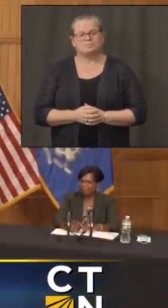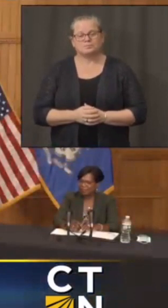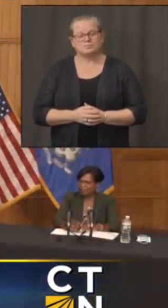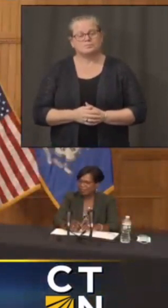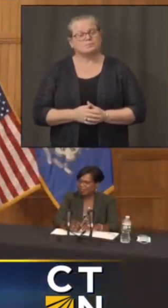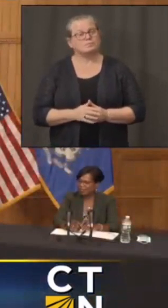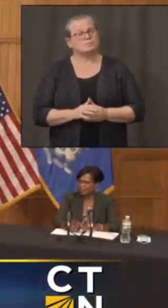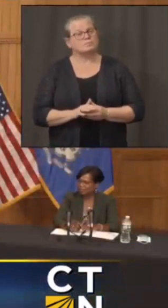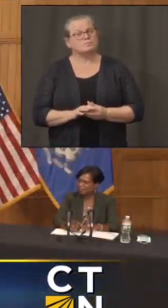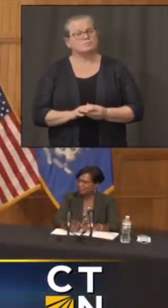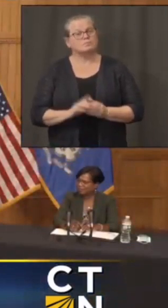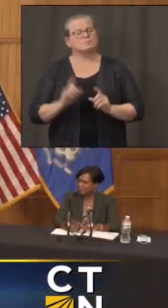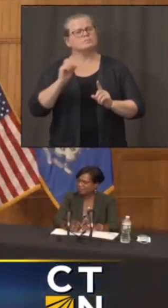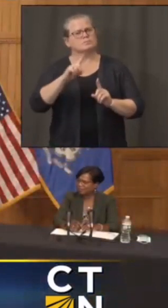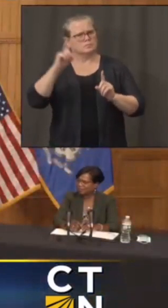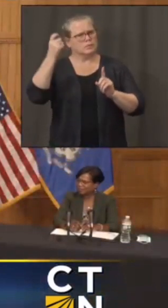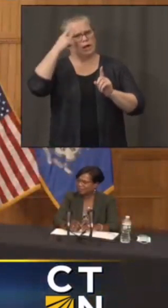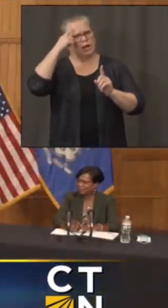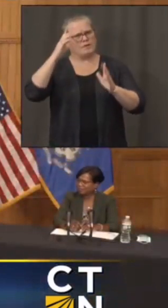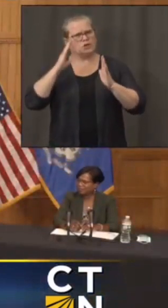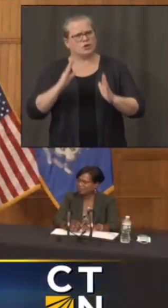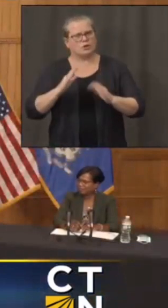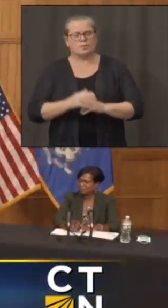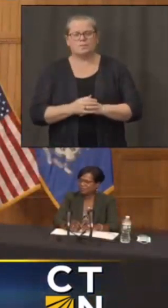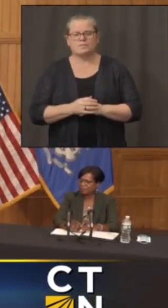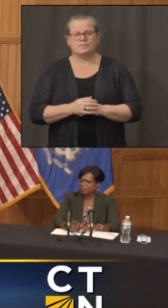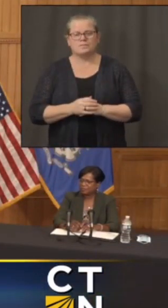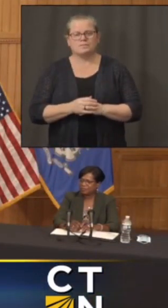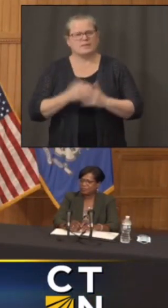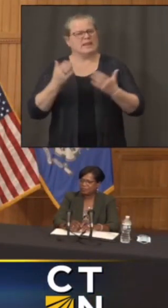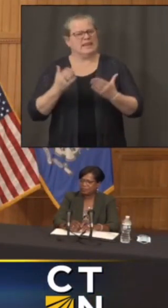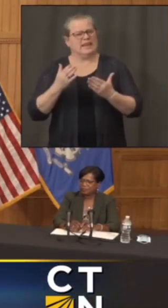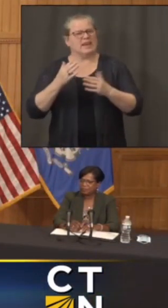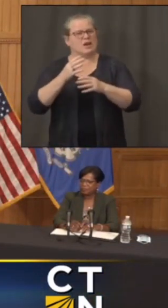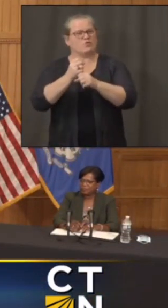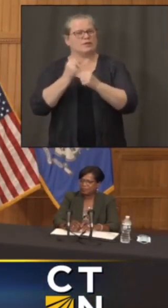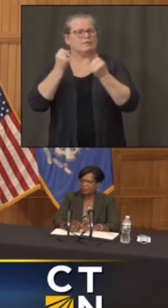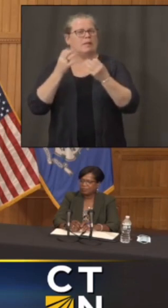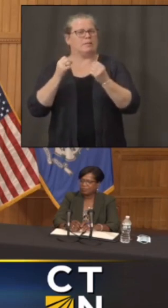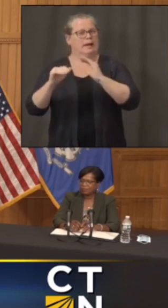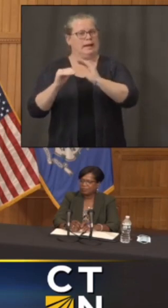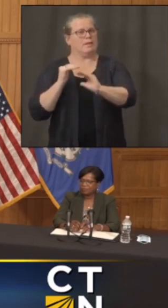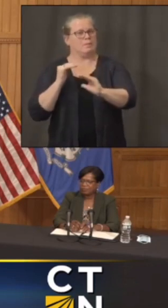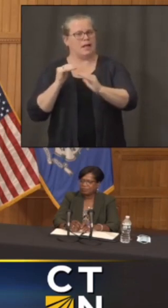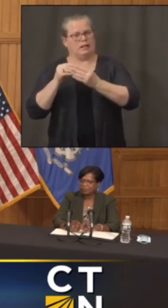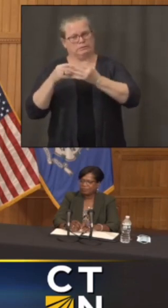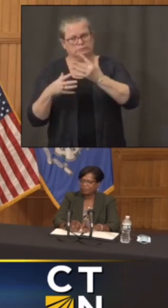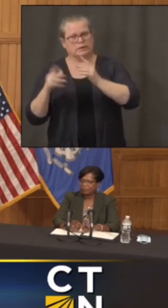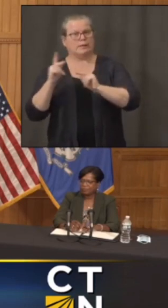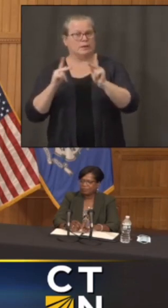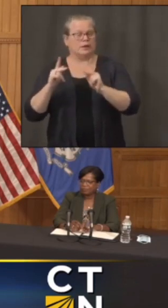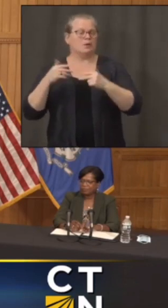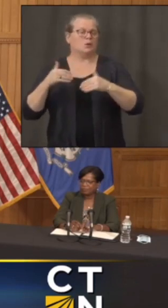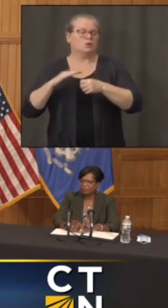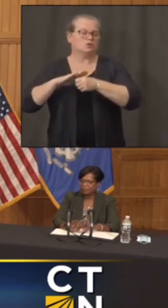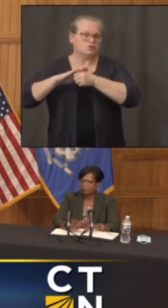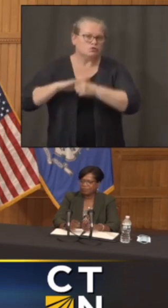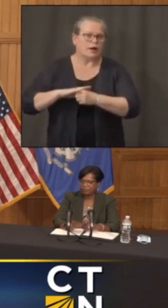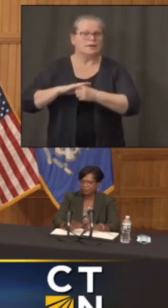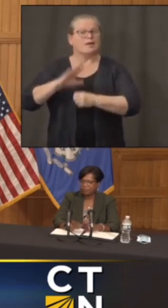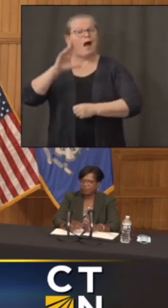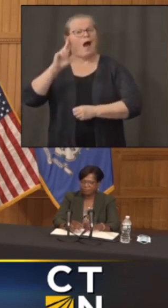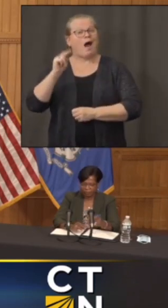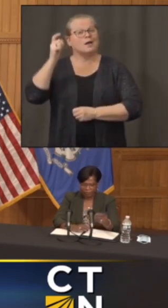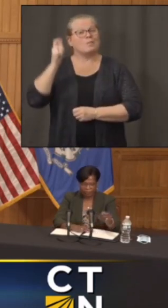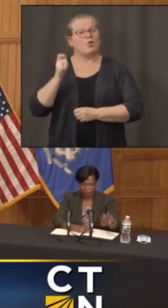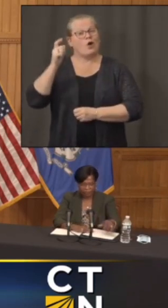And just to follow up, Governor, a lot of the emails that we're receiving into the newsroom have people being very stressed out about their unemployment,